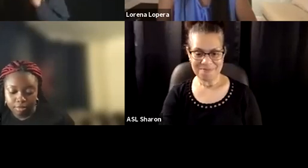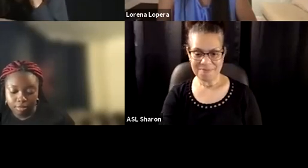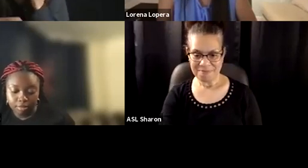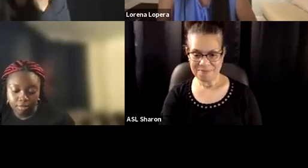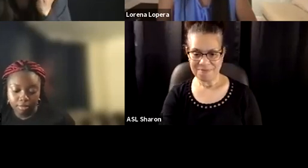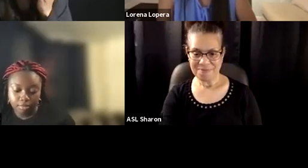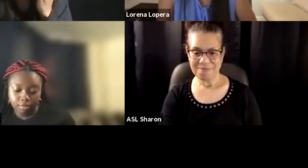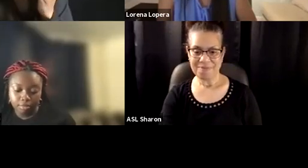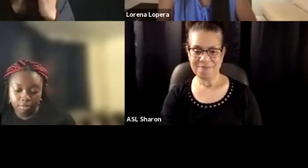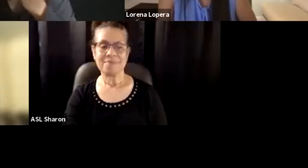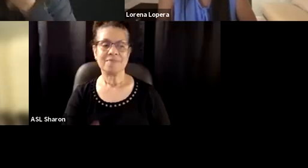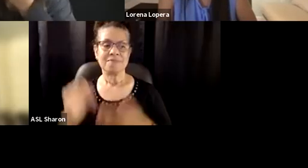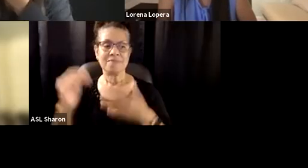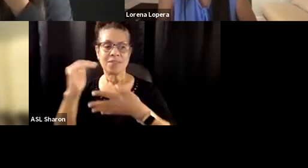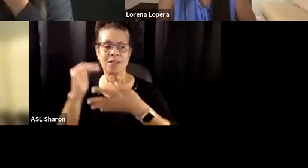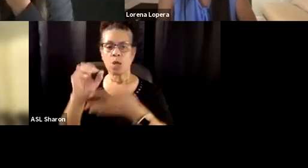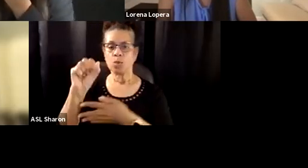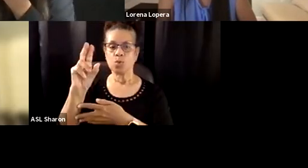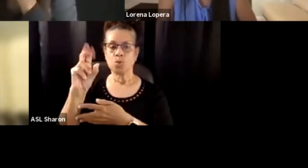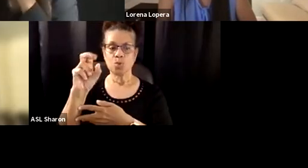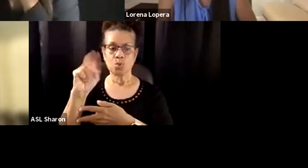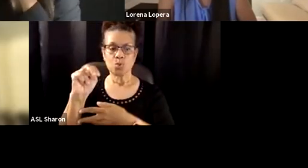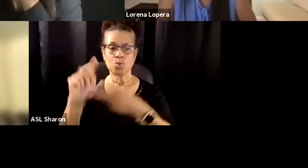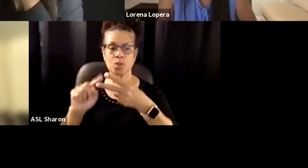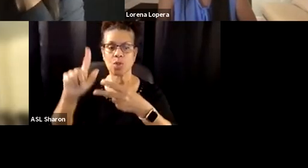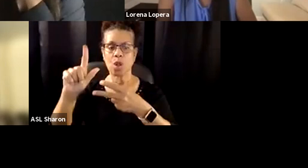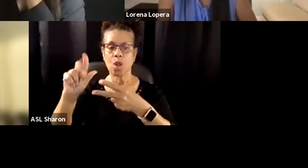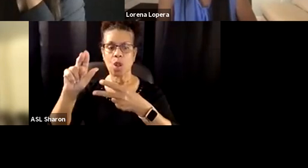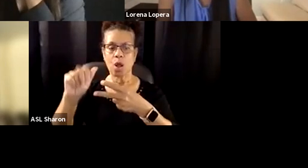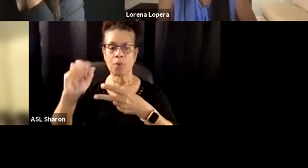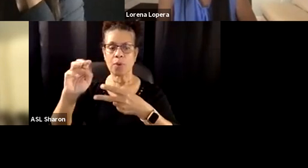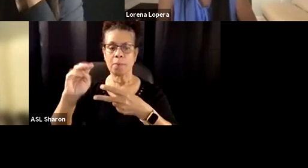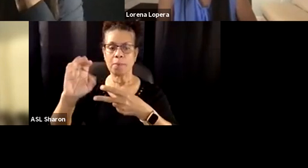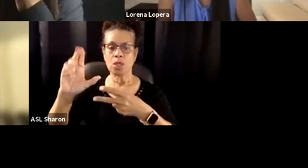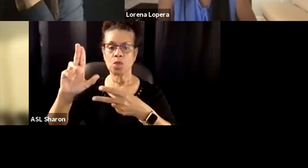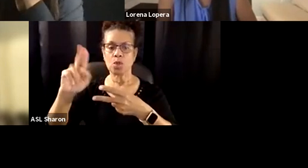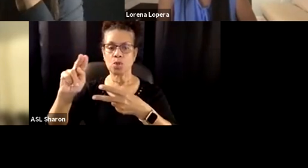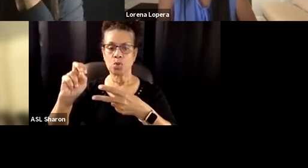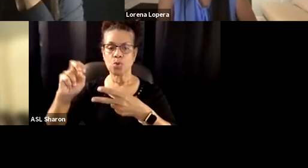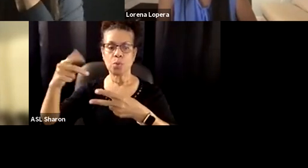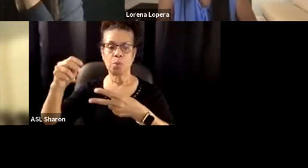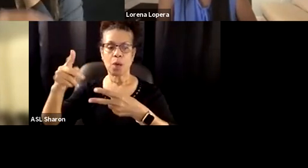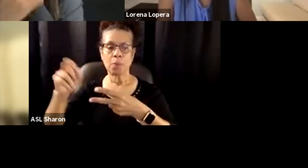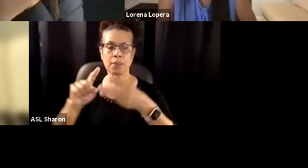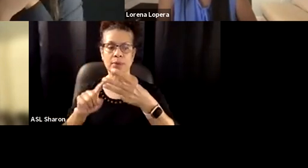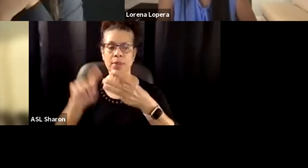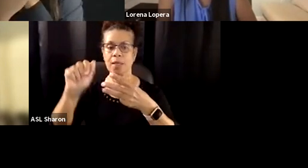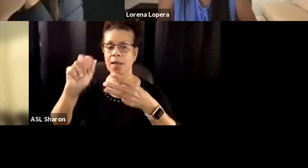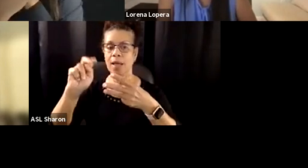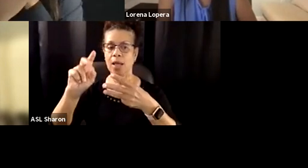laura mccune poplin andrew liff avery solnier de